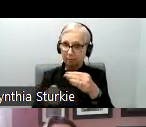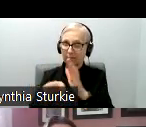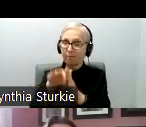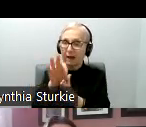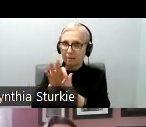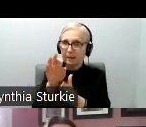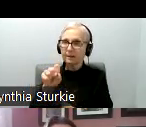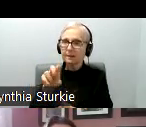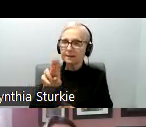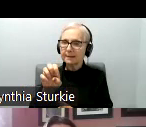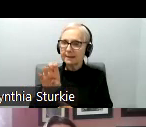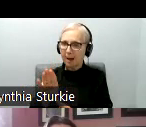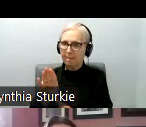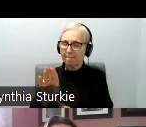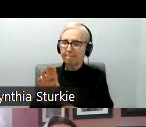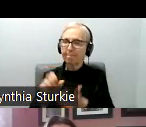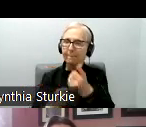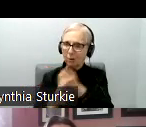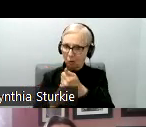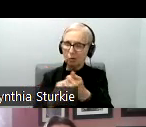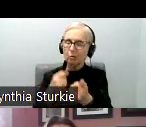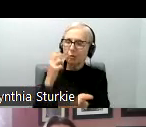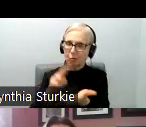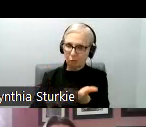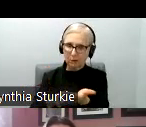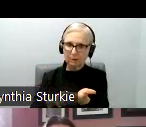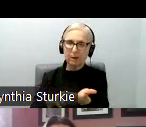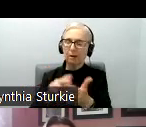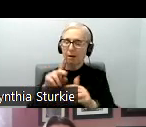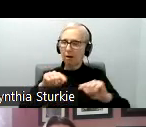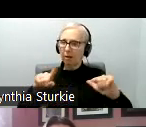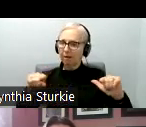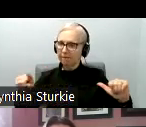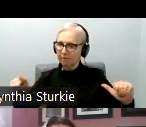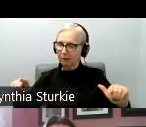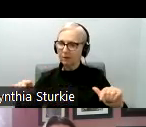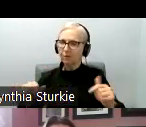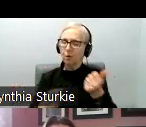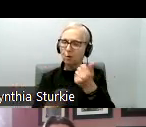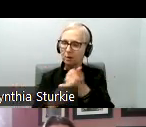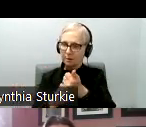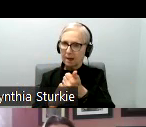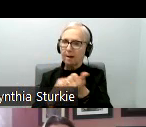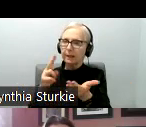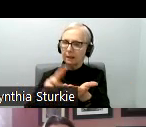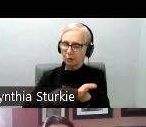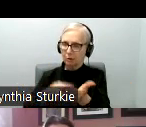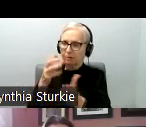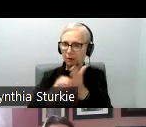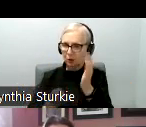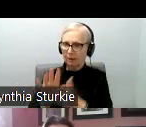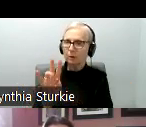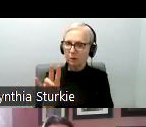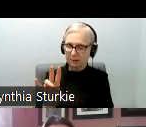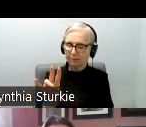the sub-endorsement. And you'll see that for all the various levels of sub-endorsements in Chapter 7. So the